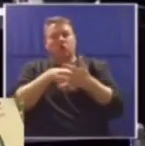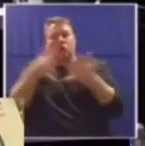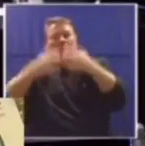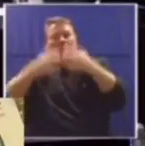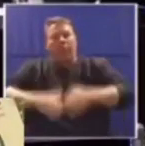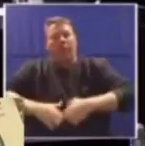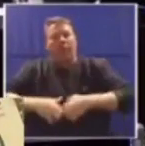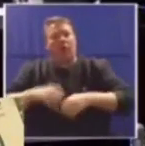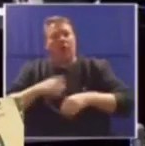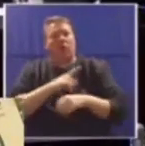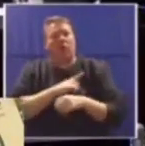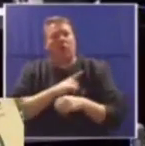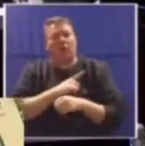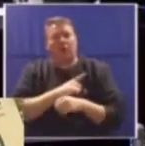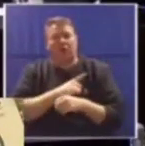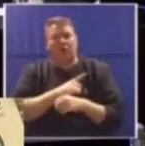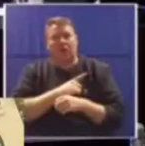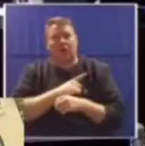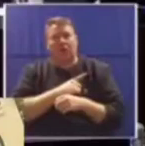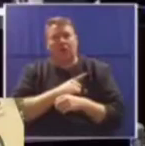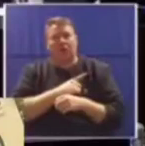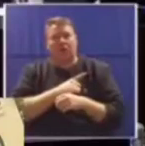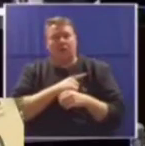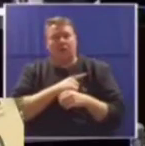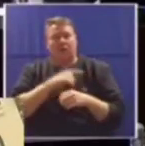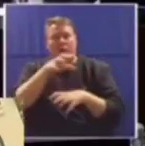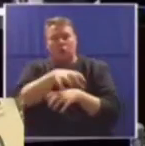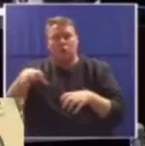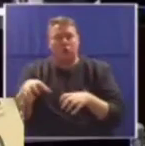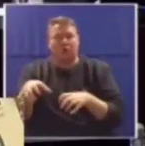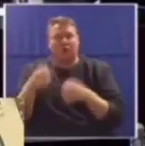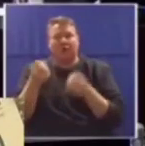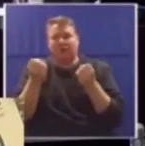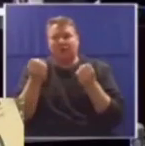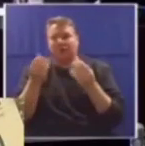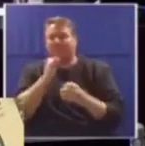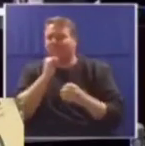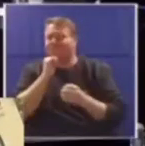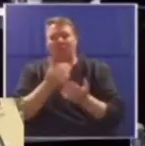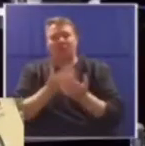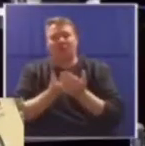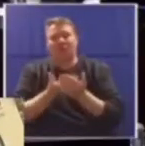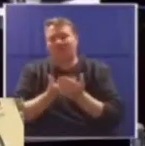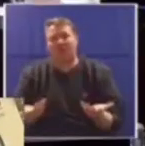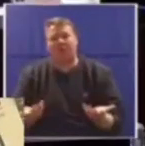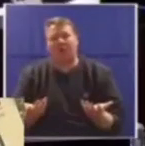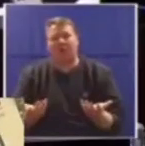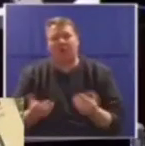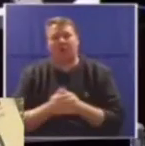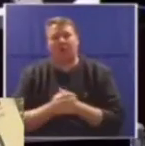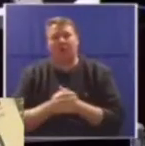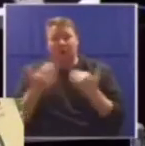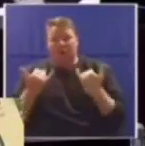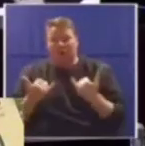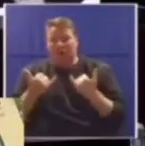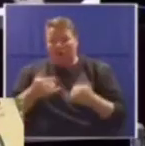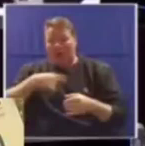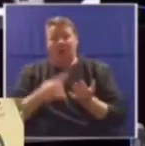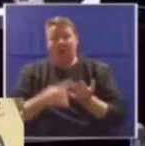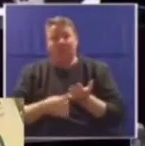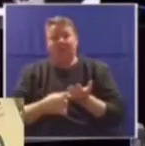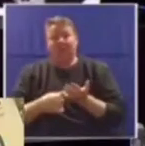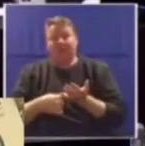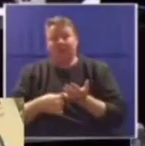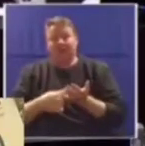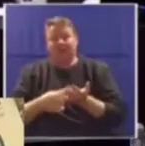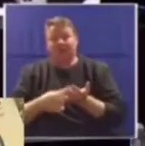for reasons that we have dealt with, are not at the time available. And as we speak now, the availability factor